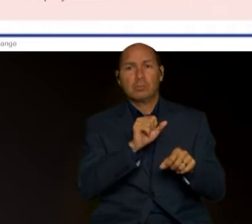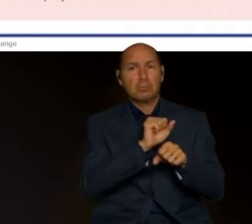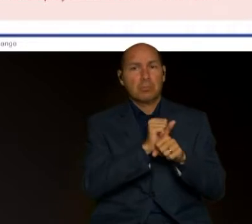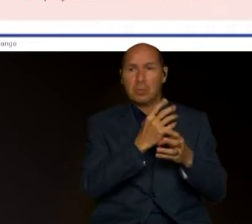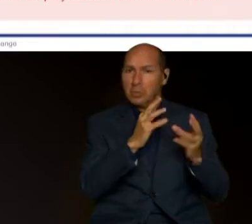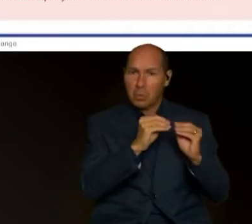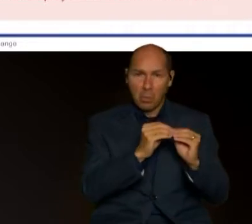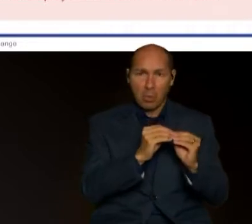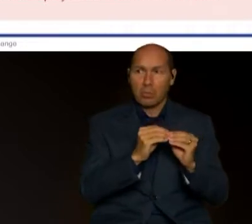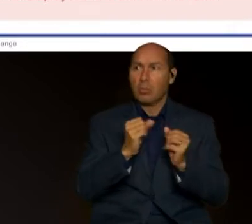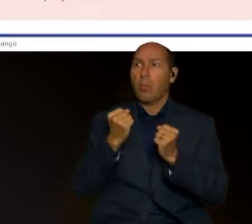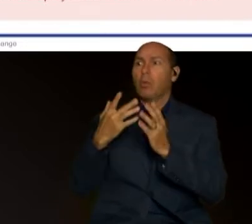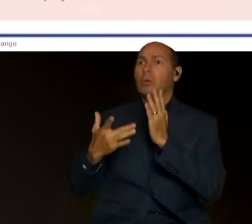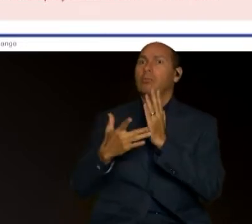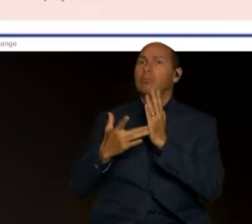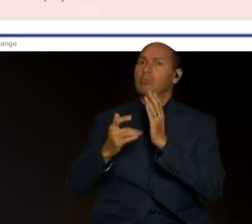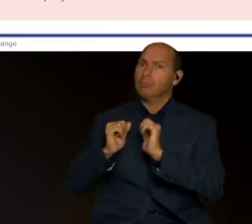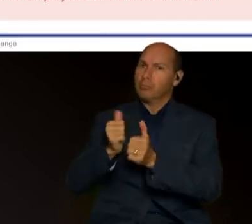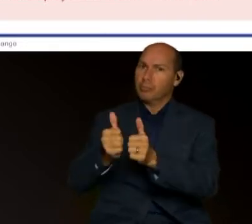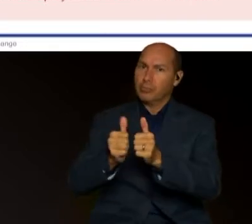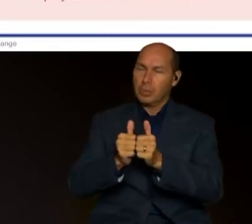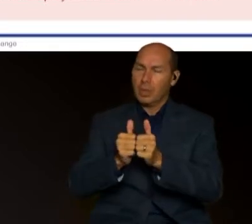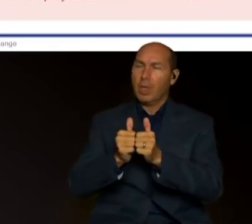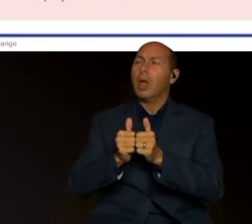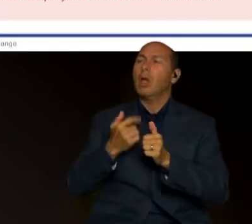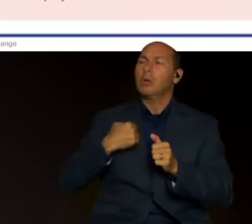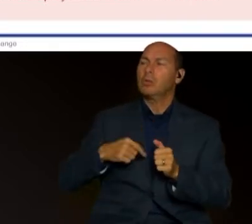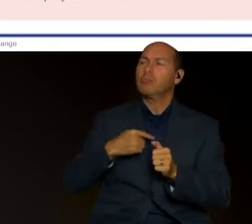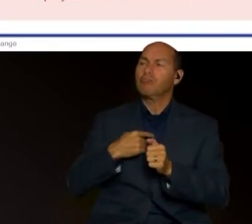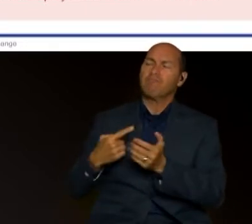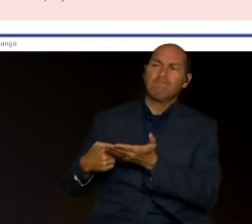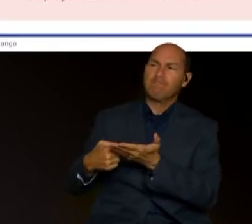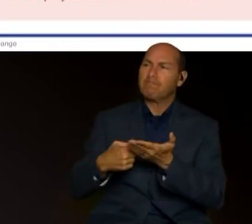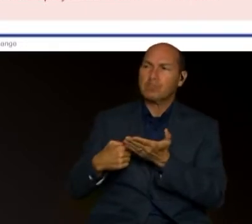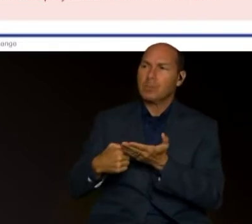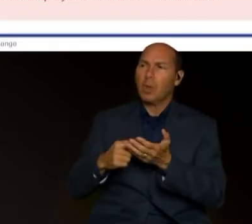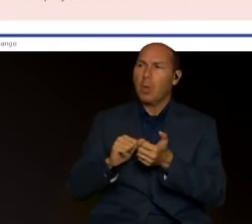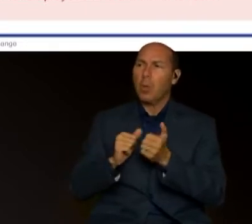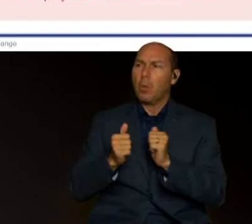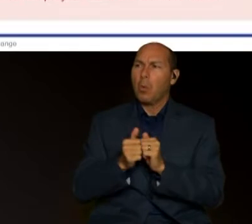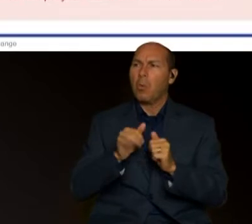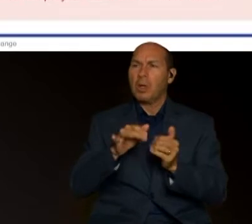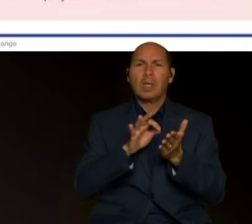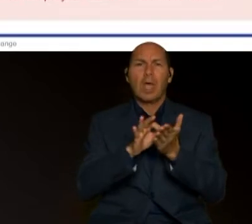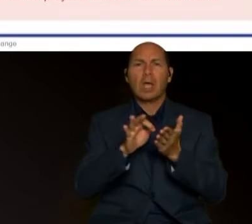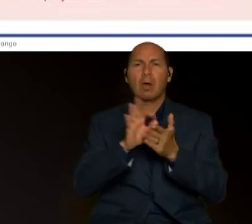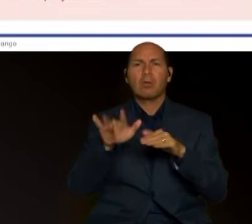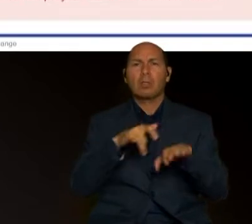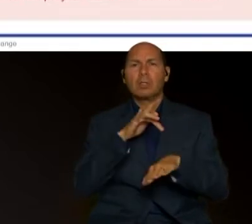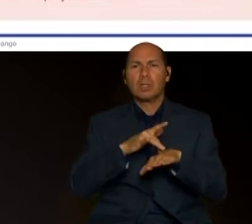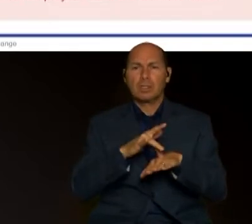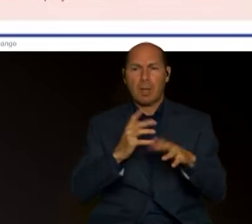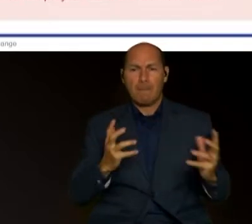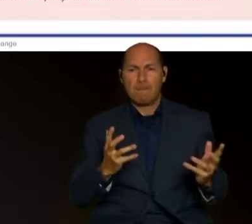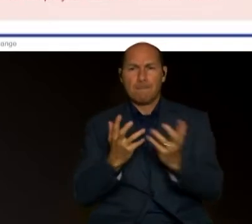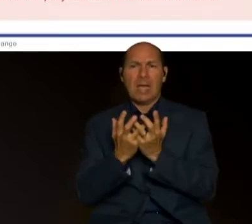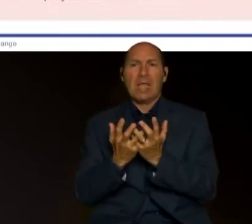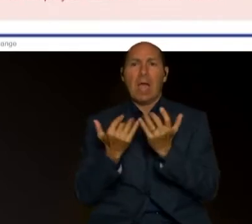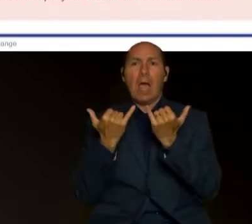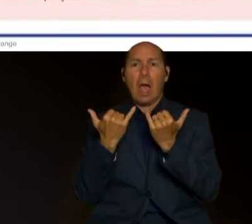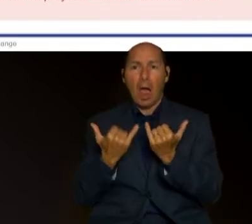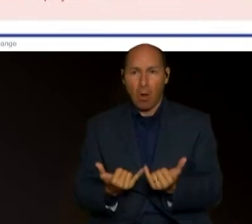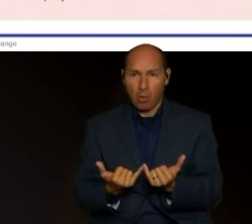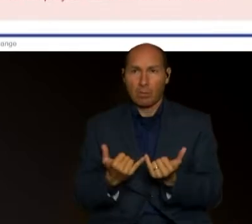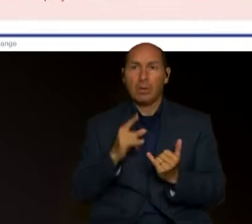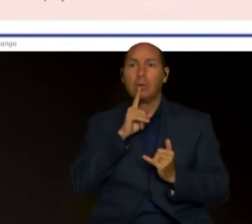come in, so we wanted to work with the Secretary and his team to see how we could update the structures and central accounting to our